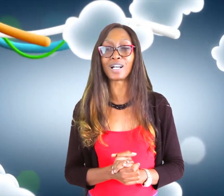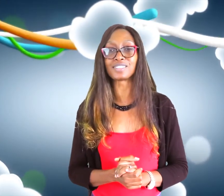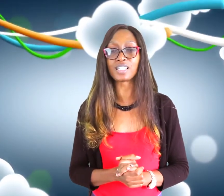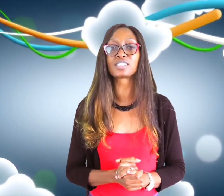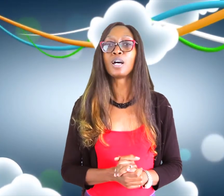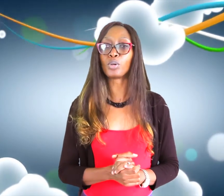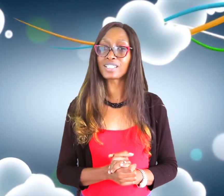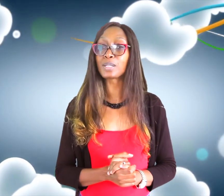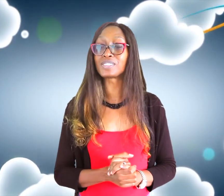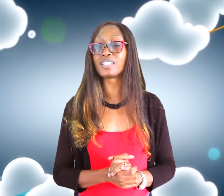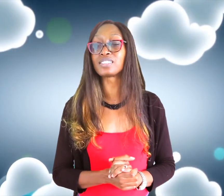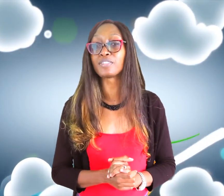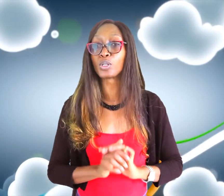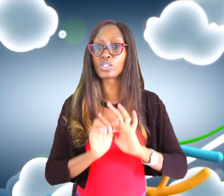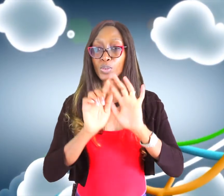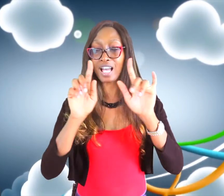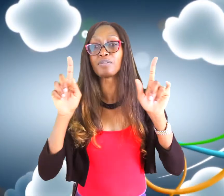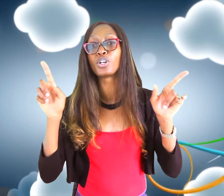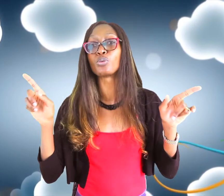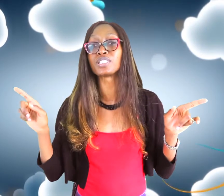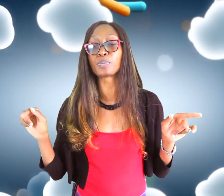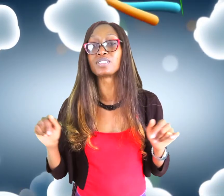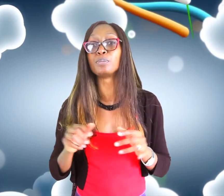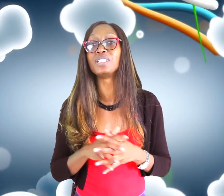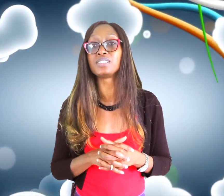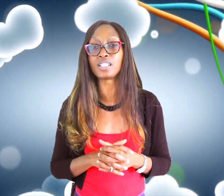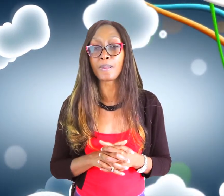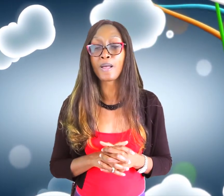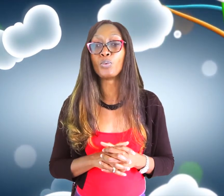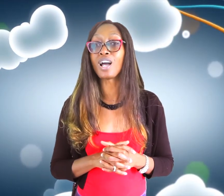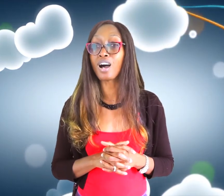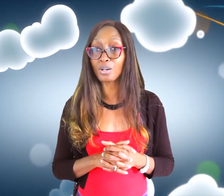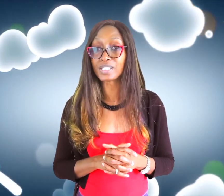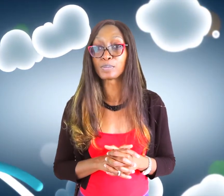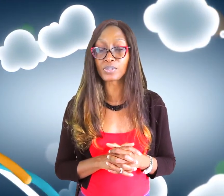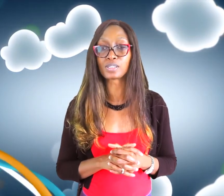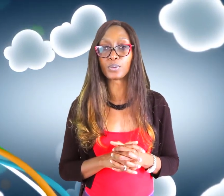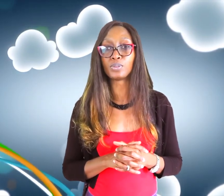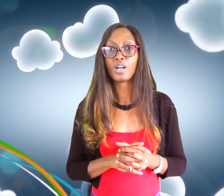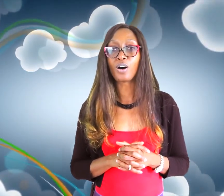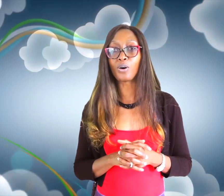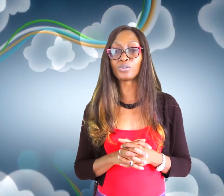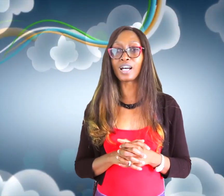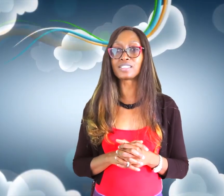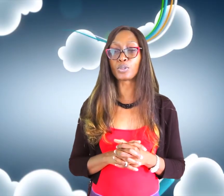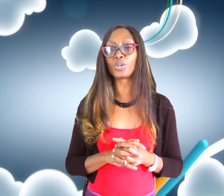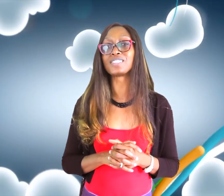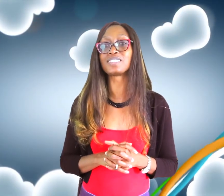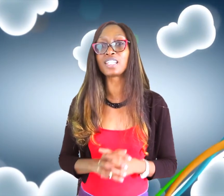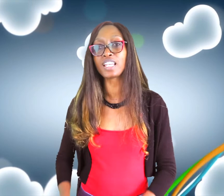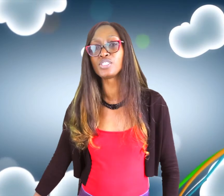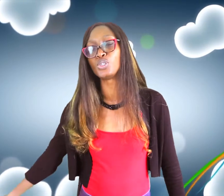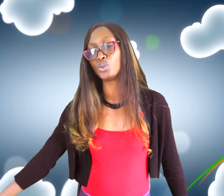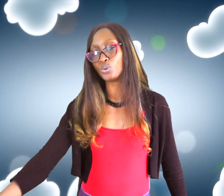taken your vaccines, but let's keep staying safe because we have a responsibility. We are responsible. All right, if you want